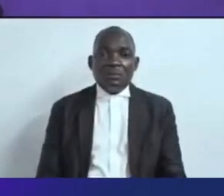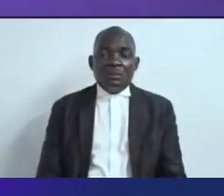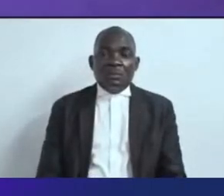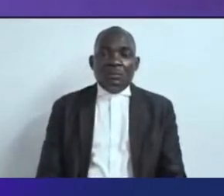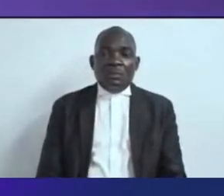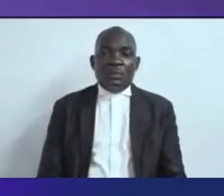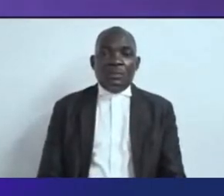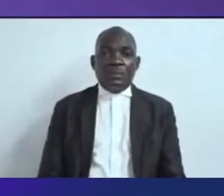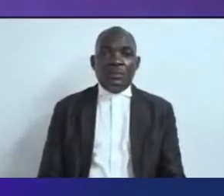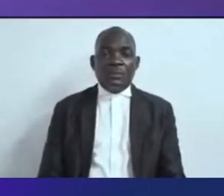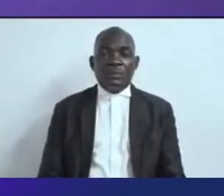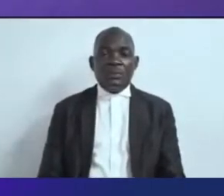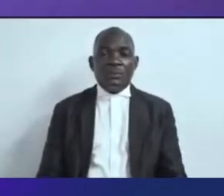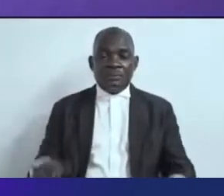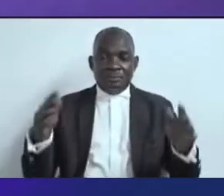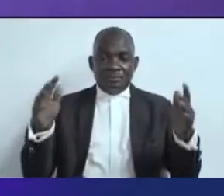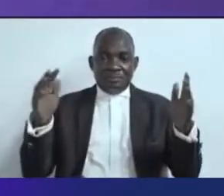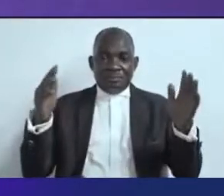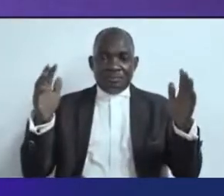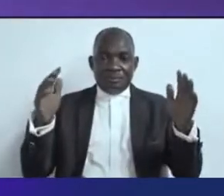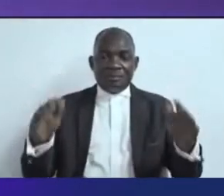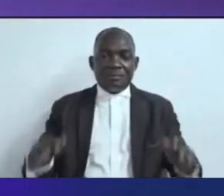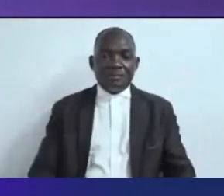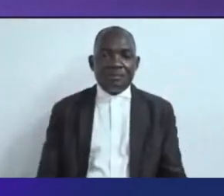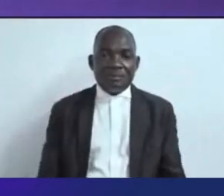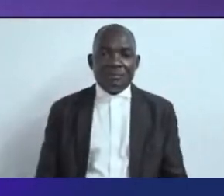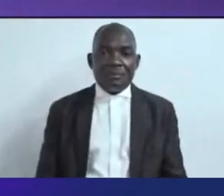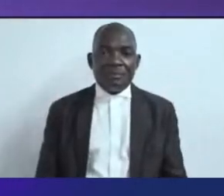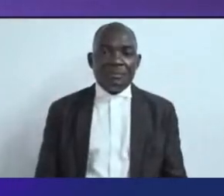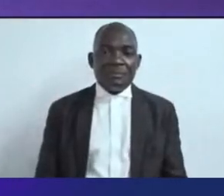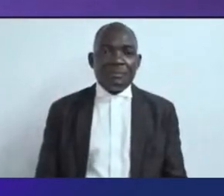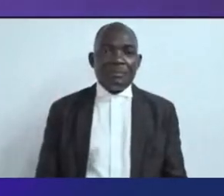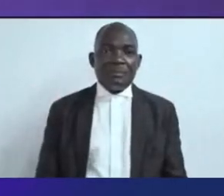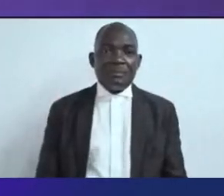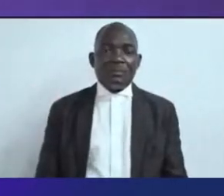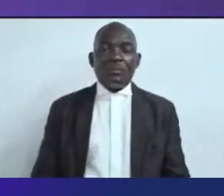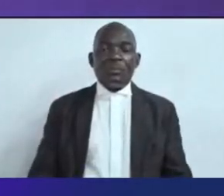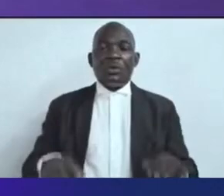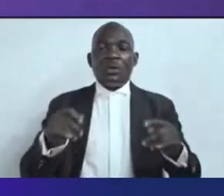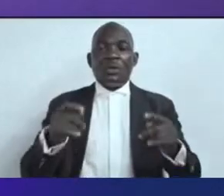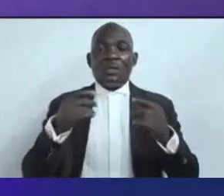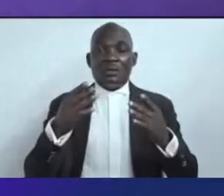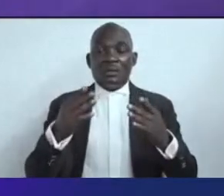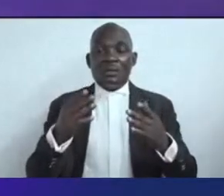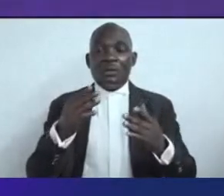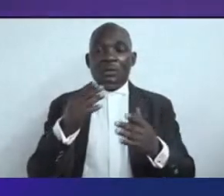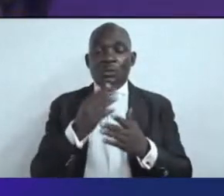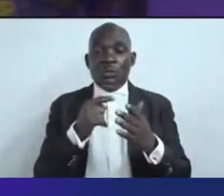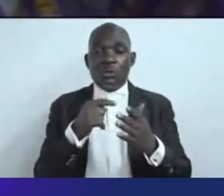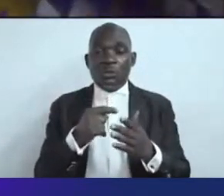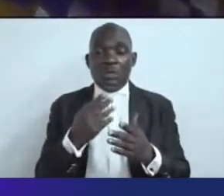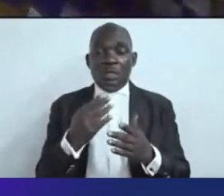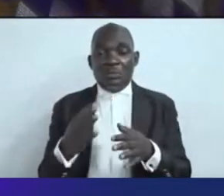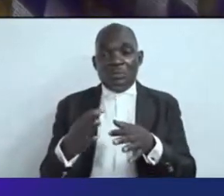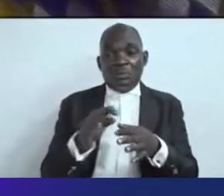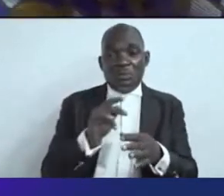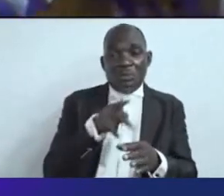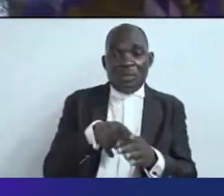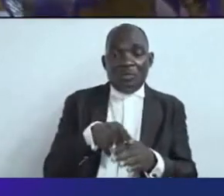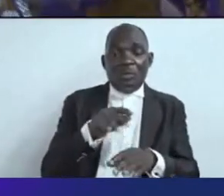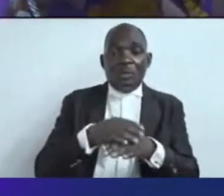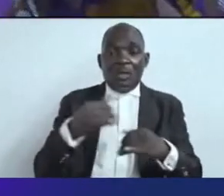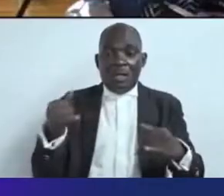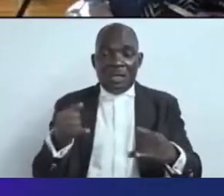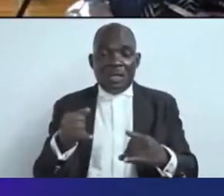Thank you very much, Mr. Chairman. For our viewers who just joined our live broadcast, you're watching the